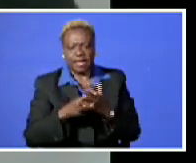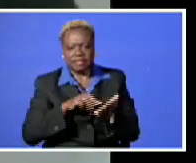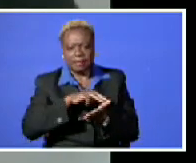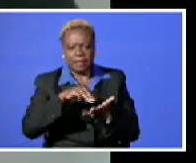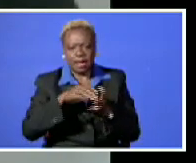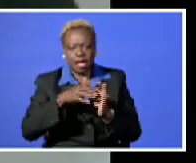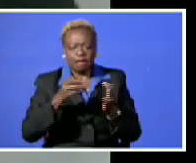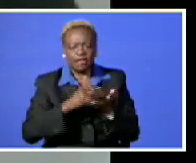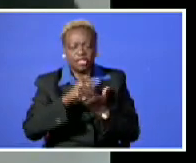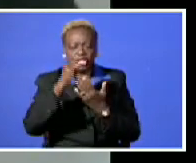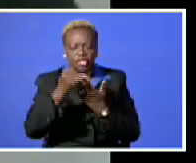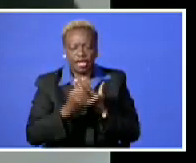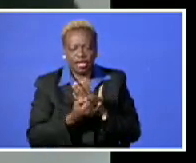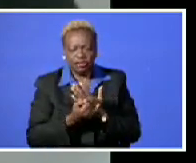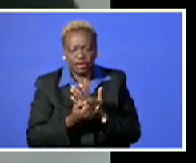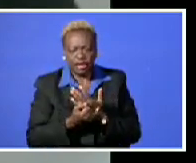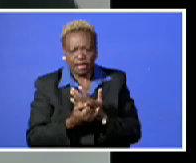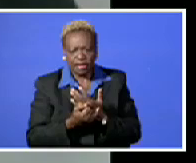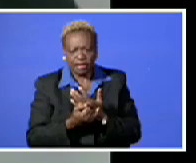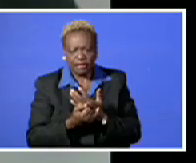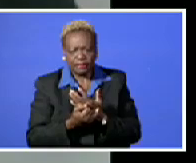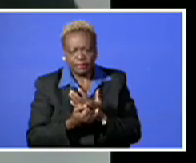of January, following the holidays.